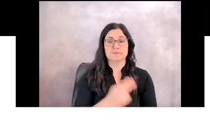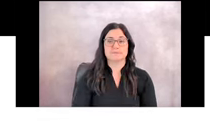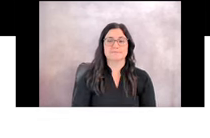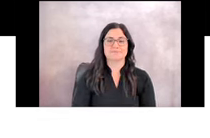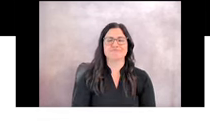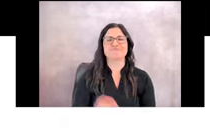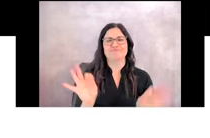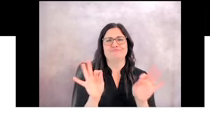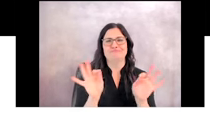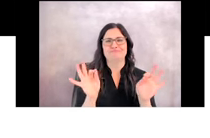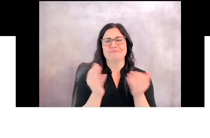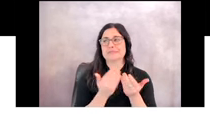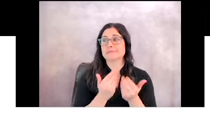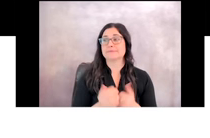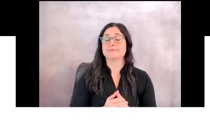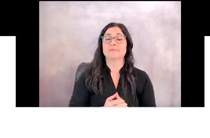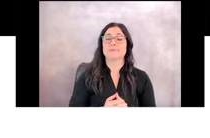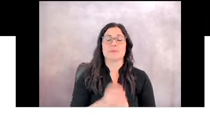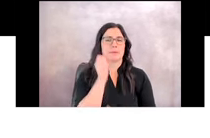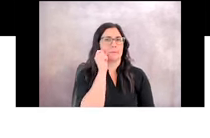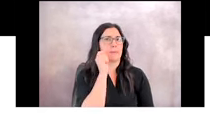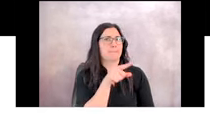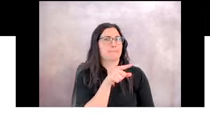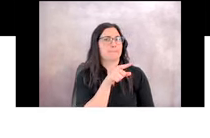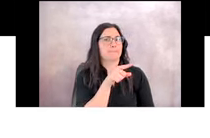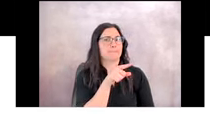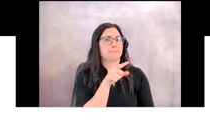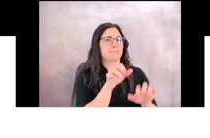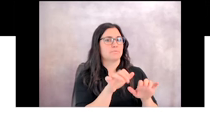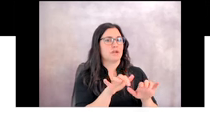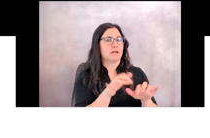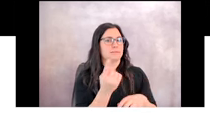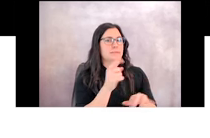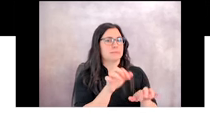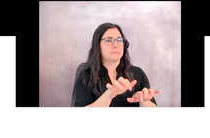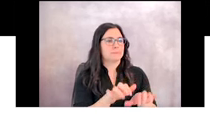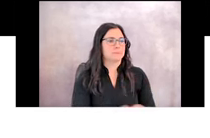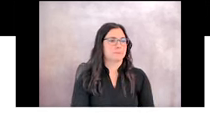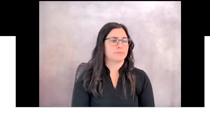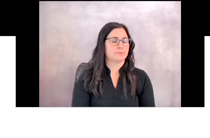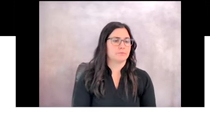Pretty easy. I see something in the chat.